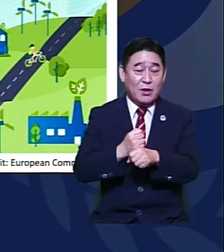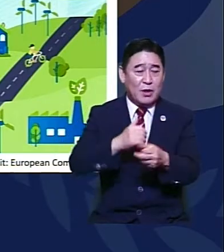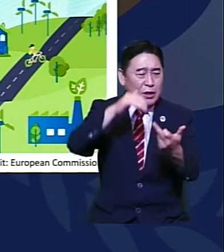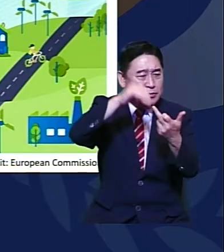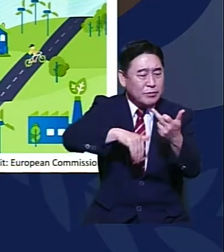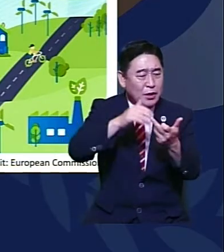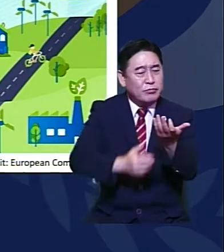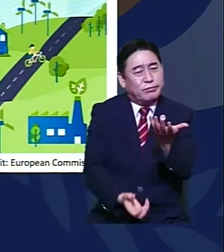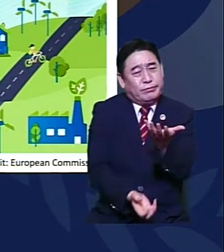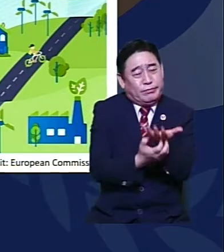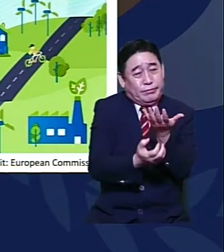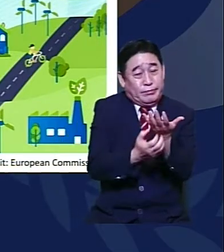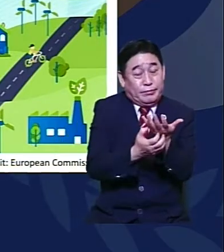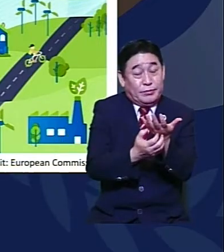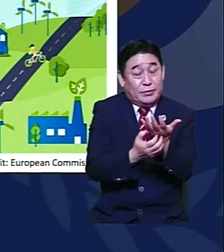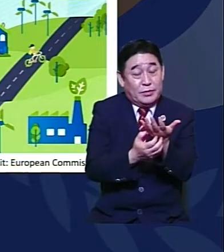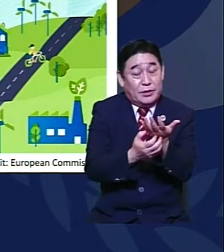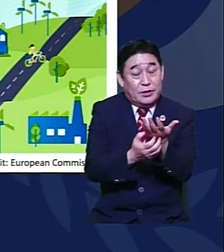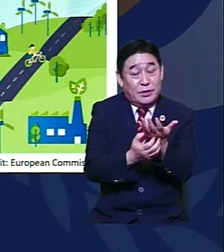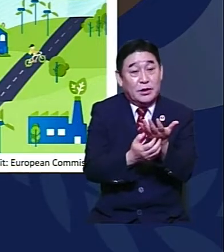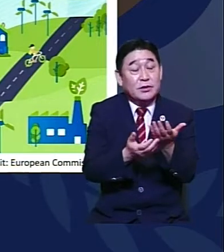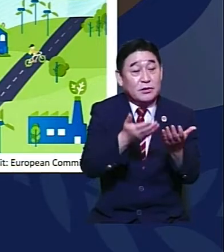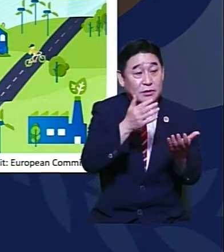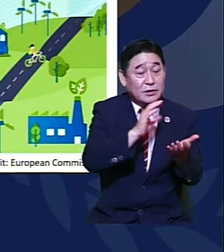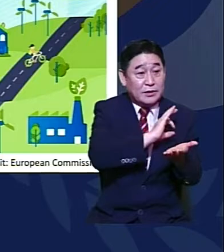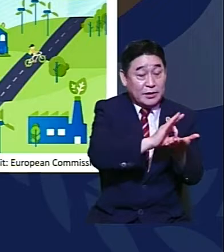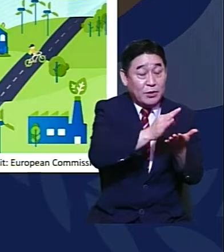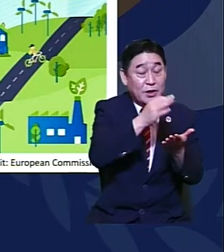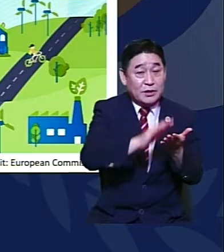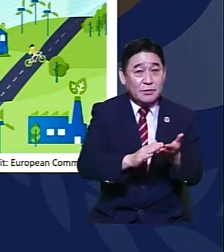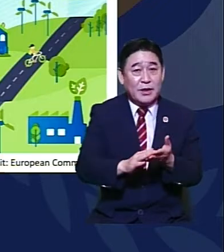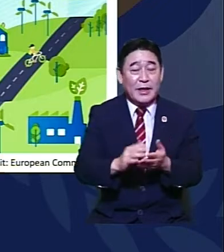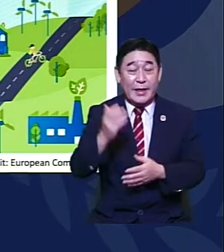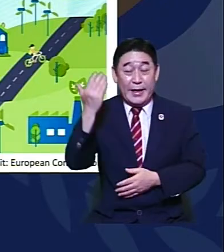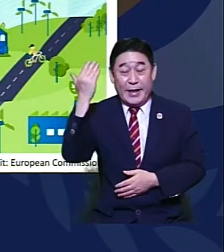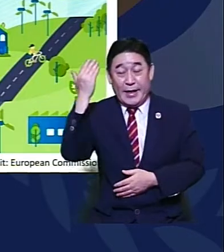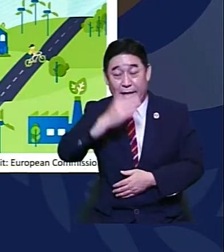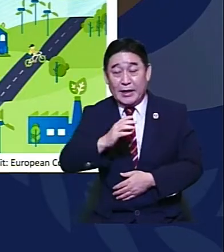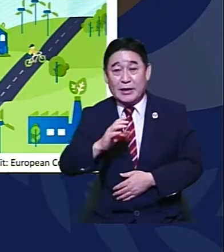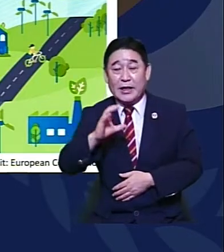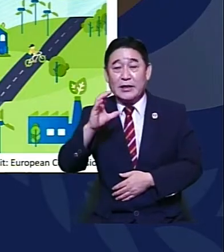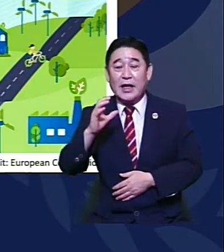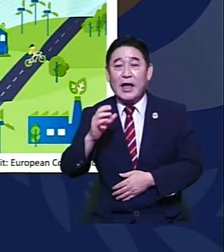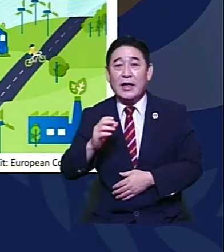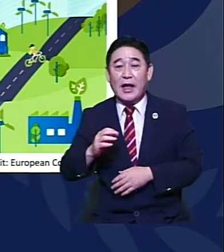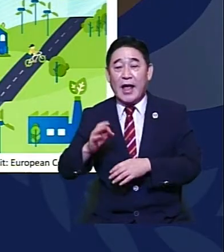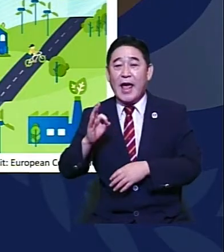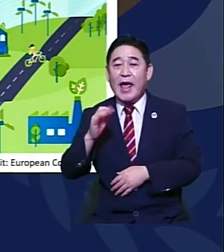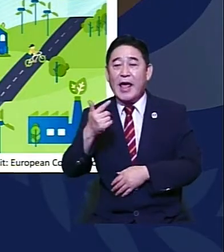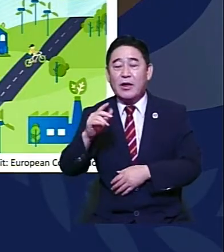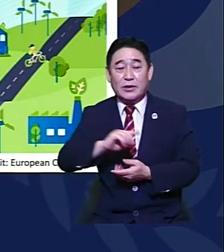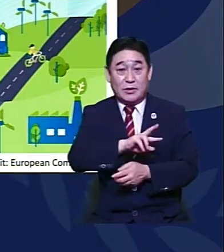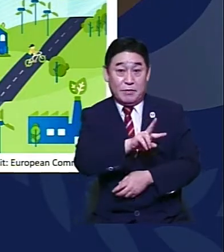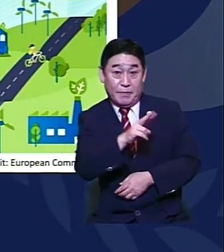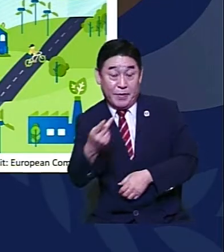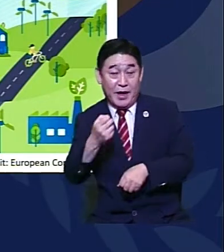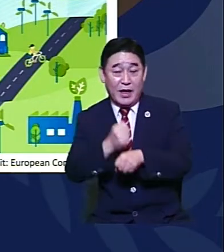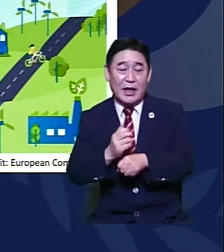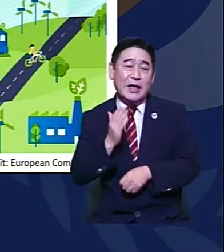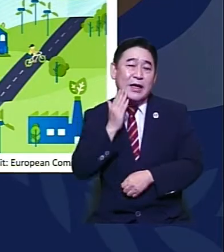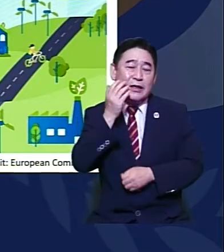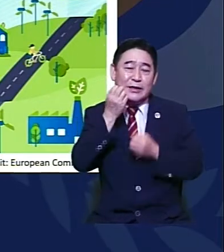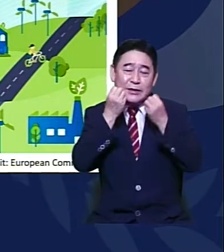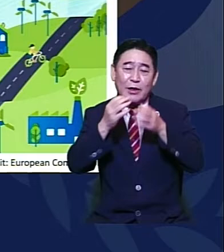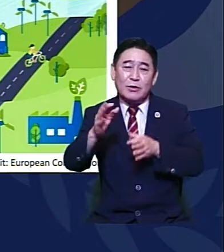clean energy. Green New Deal policies very much focus on economy-wide low